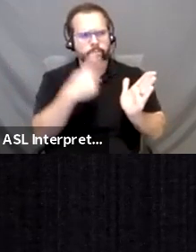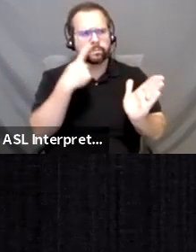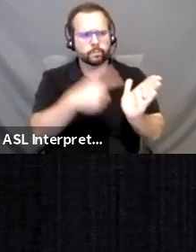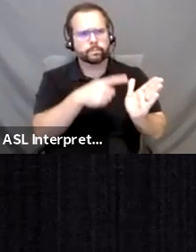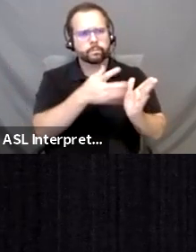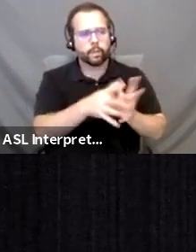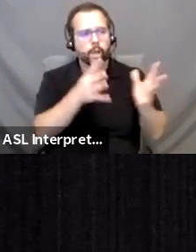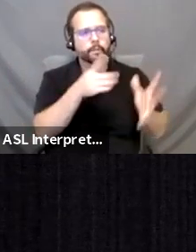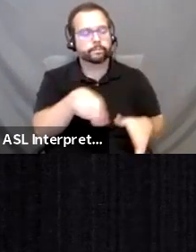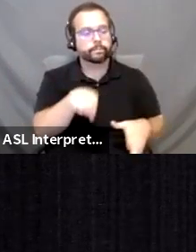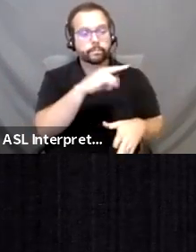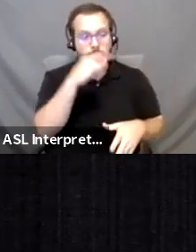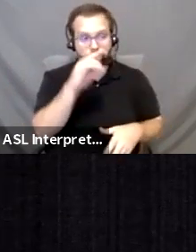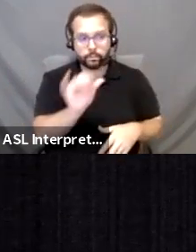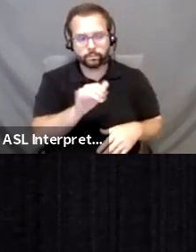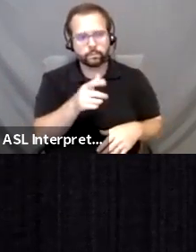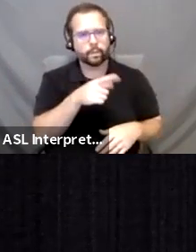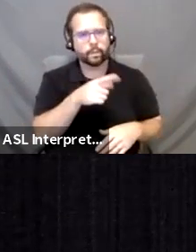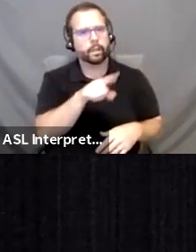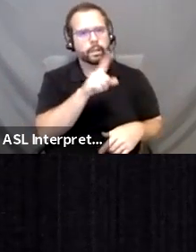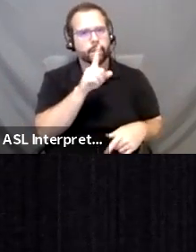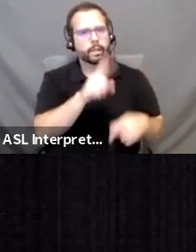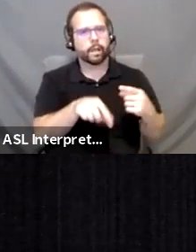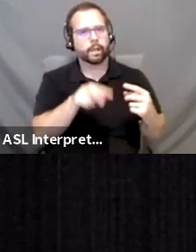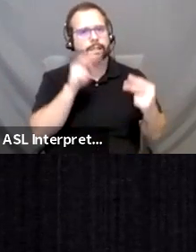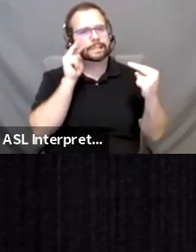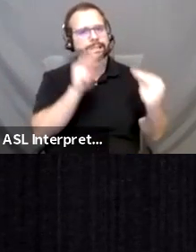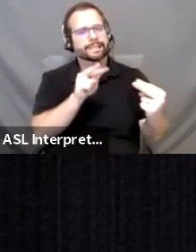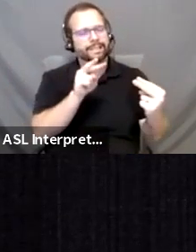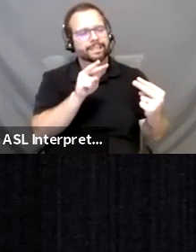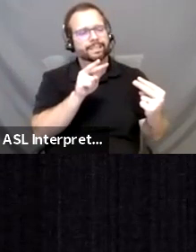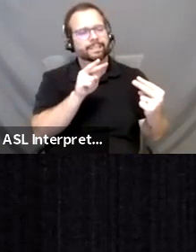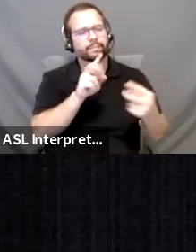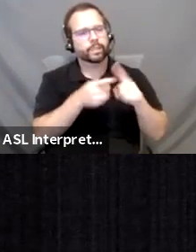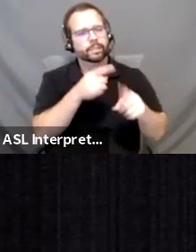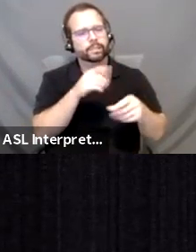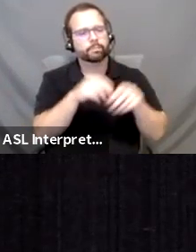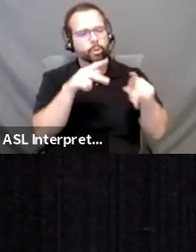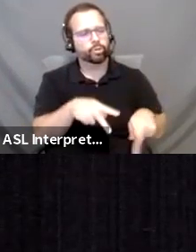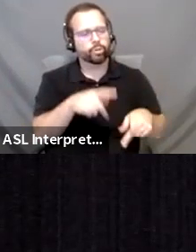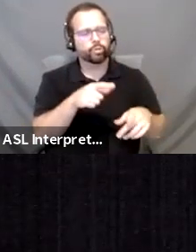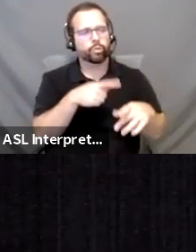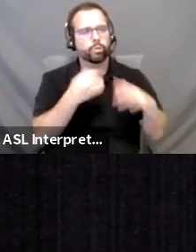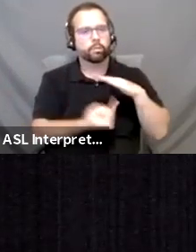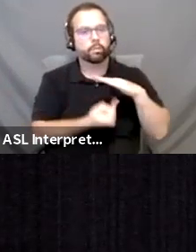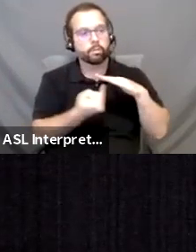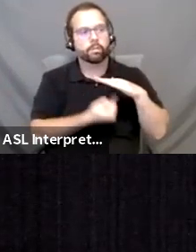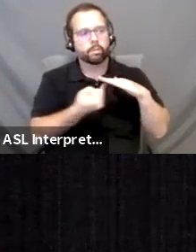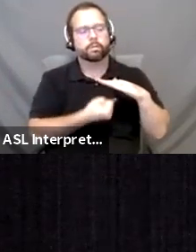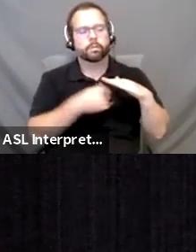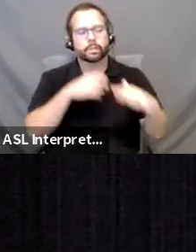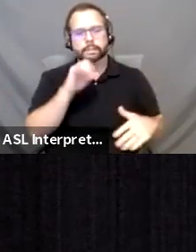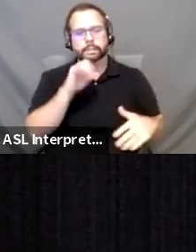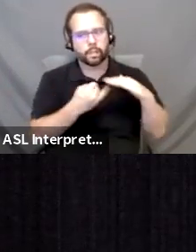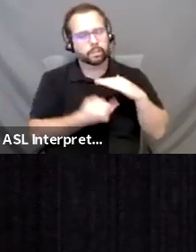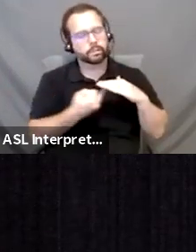kids in general too, they were unable to see their friends in person. They're just cooped up. That isolation, just